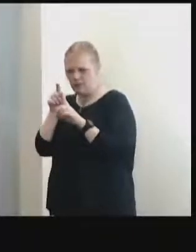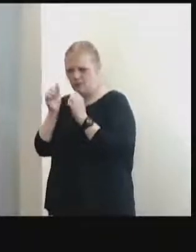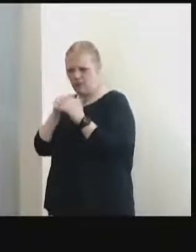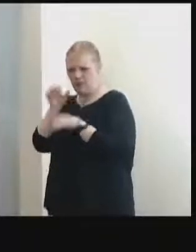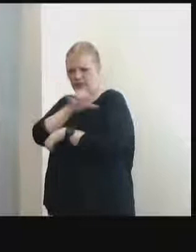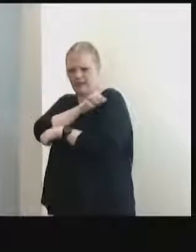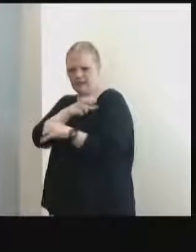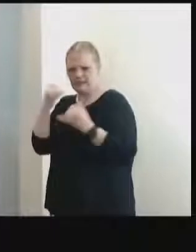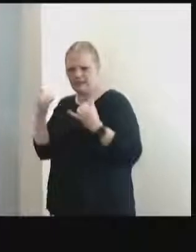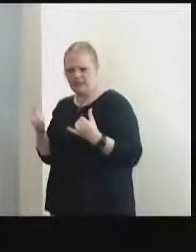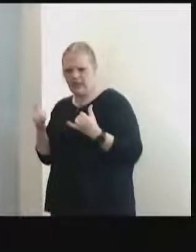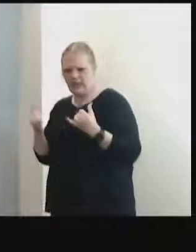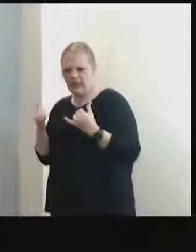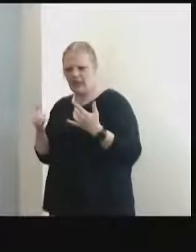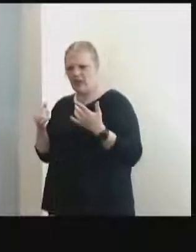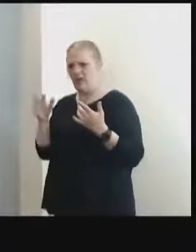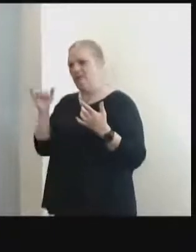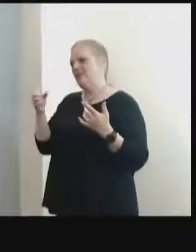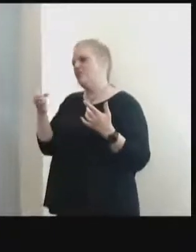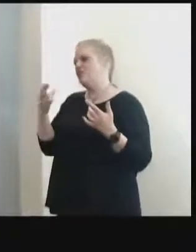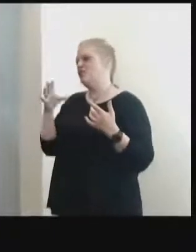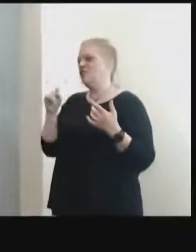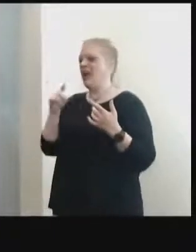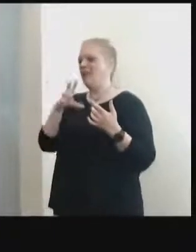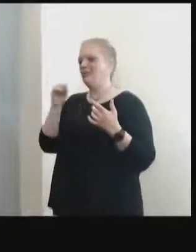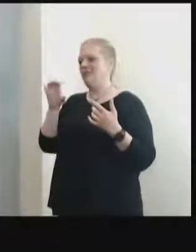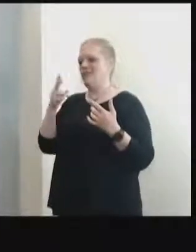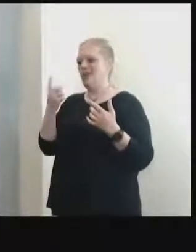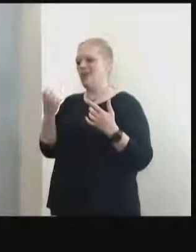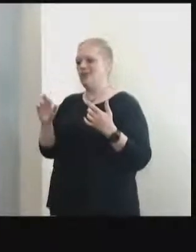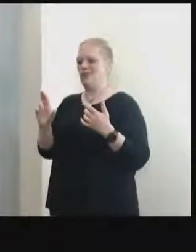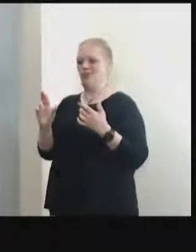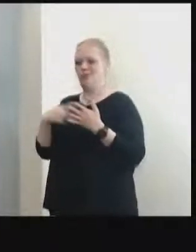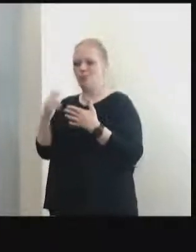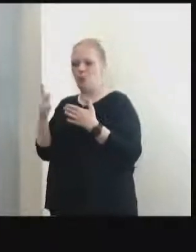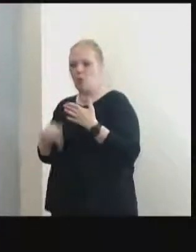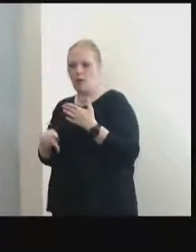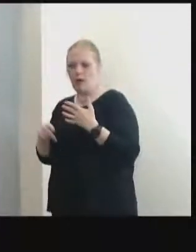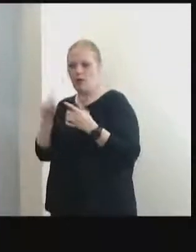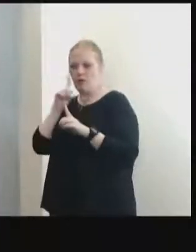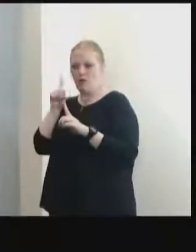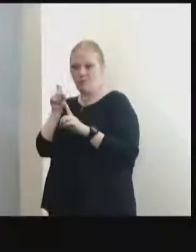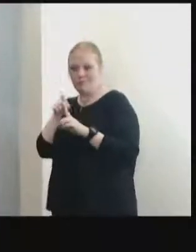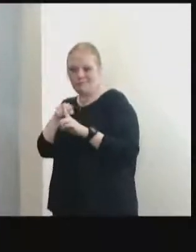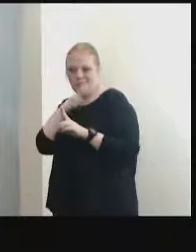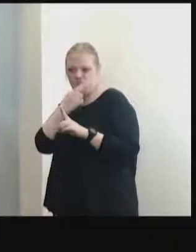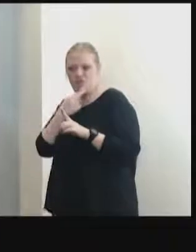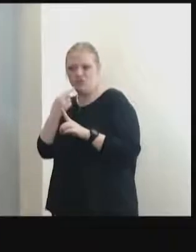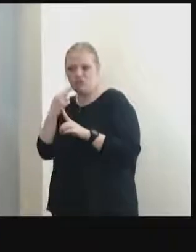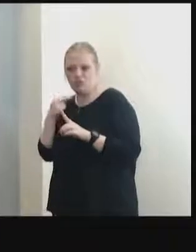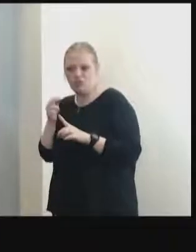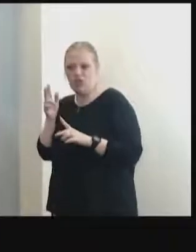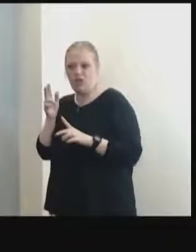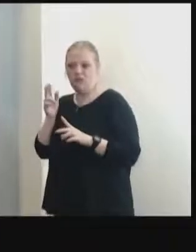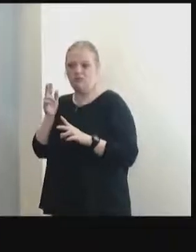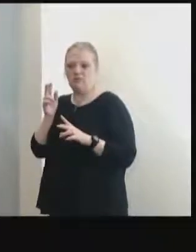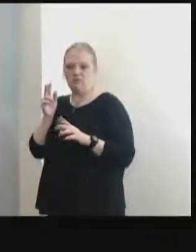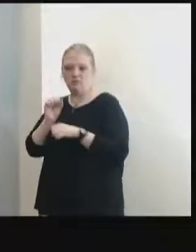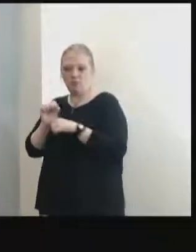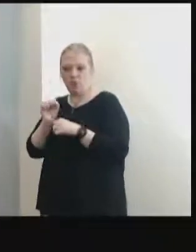You know, we see this Shot in the Chaser program. We see you targeting restaurant workers at Rich